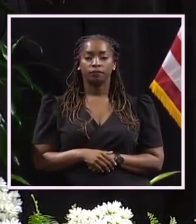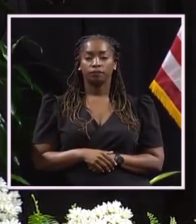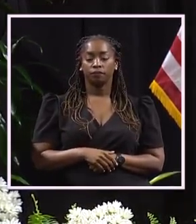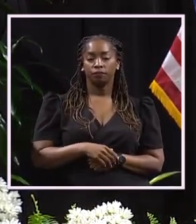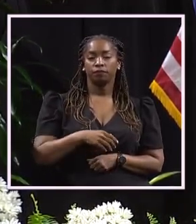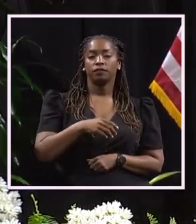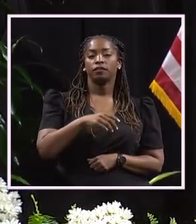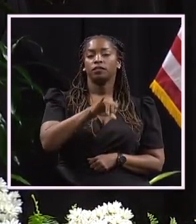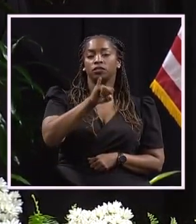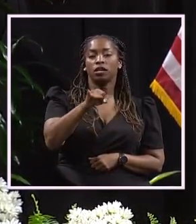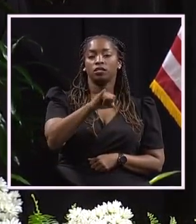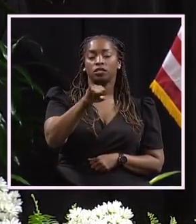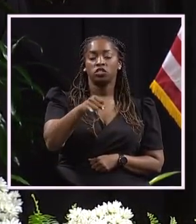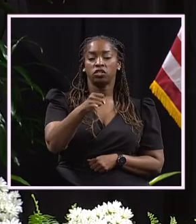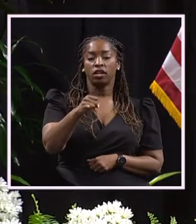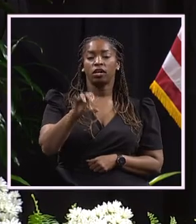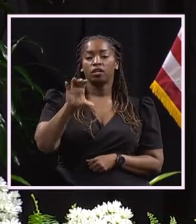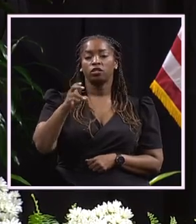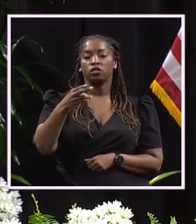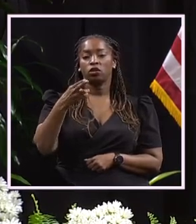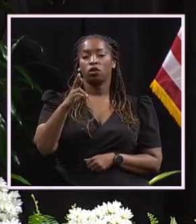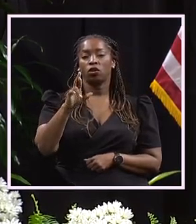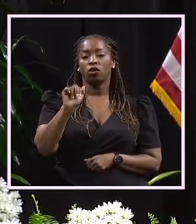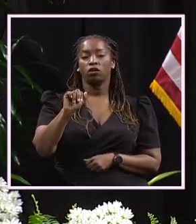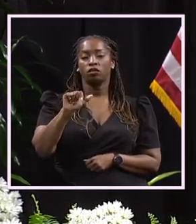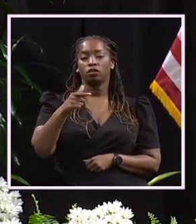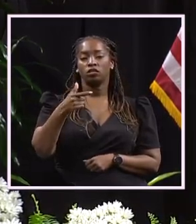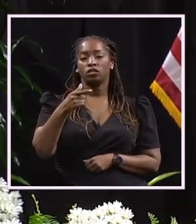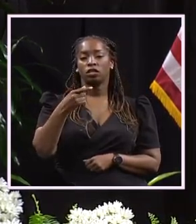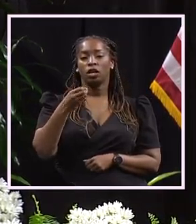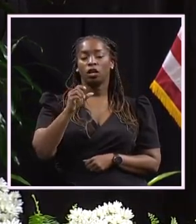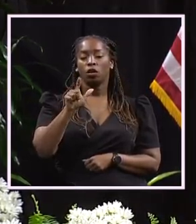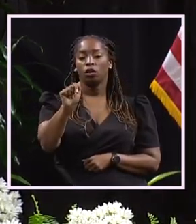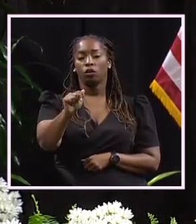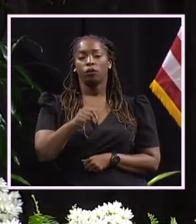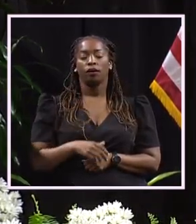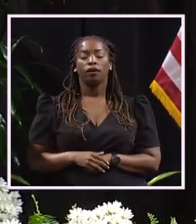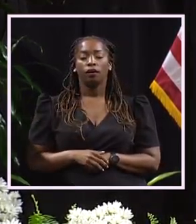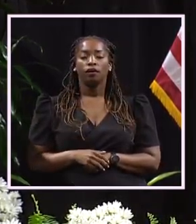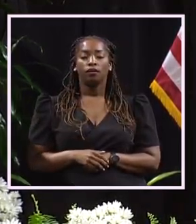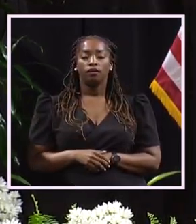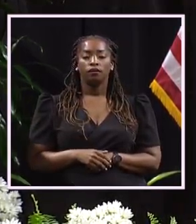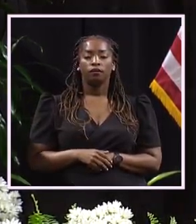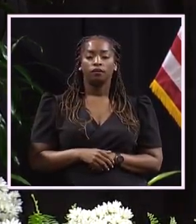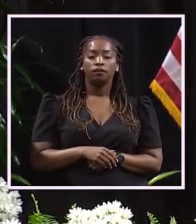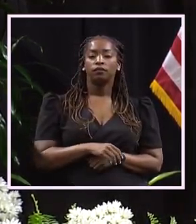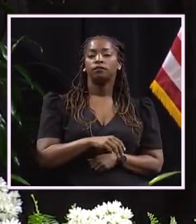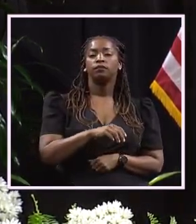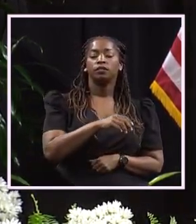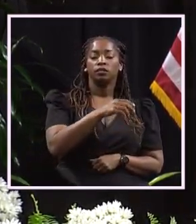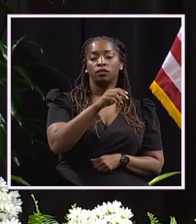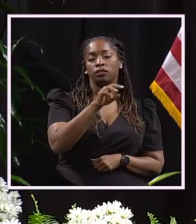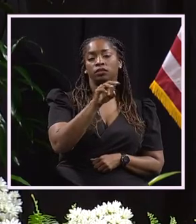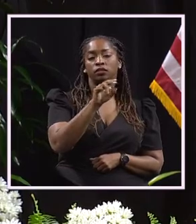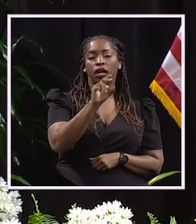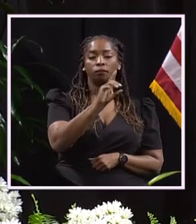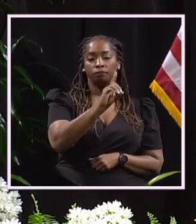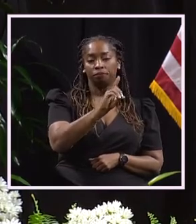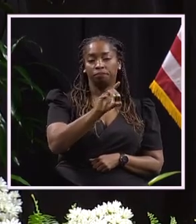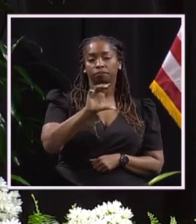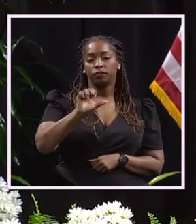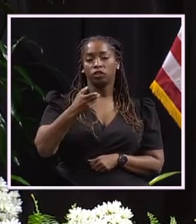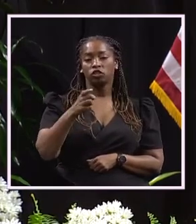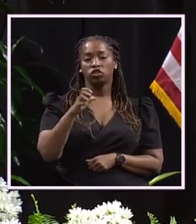Joshua J. Chajuloa, magna cum laude. Jabika Sharma, Master of Science.